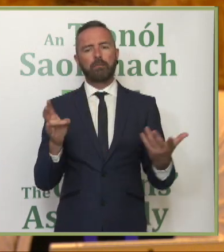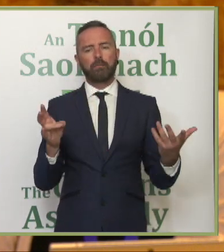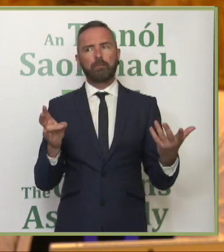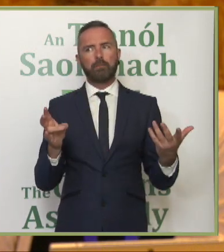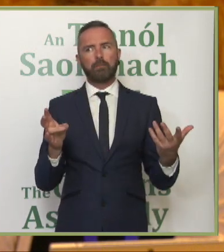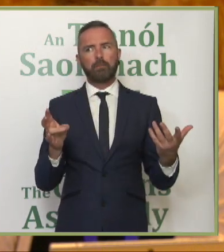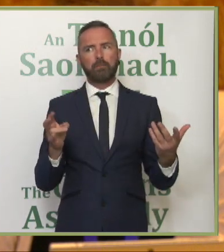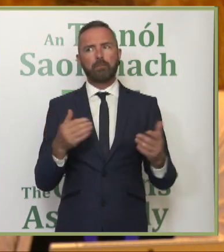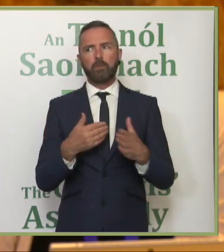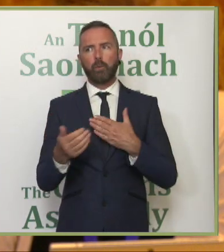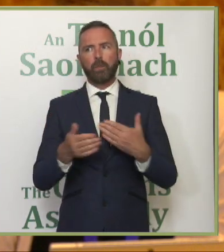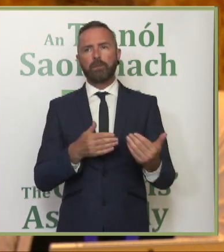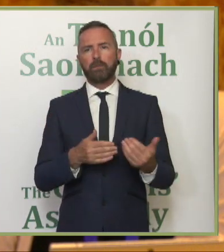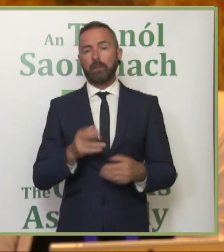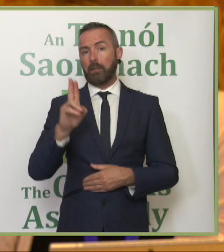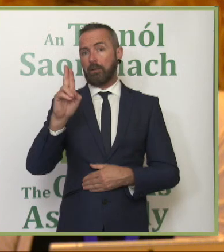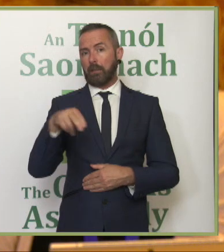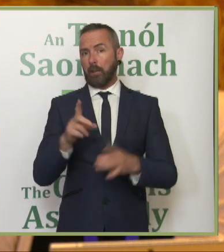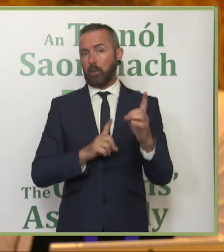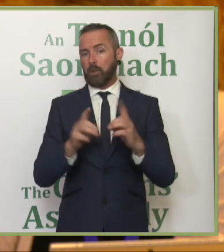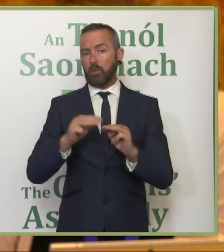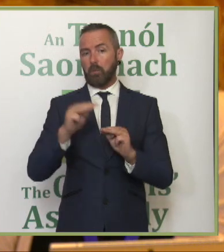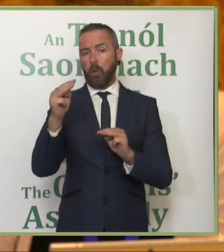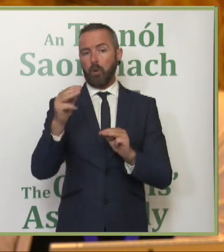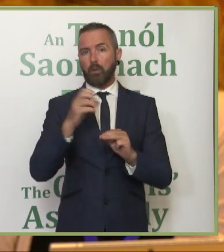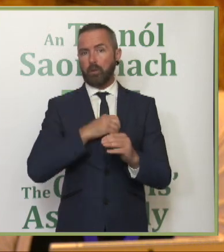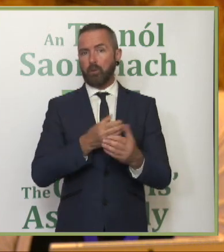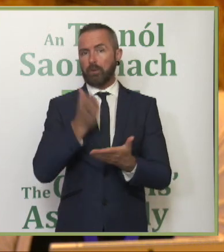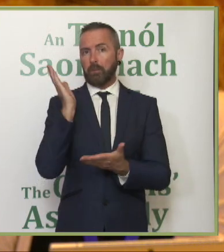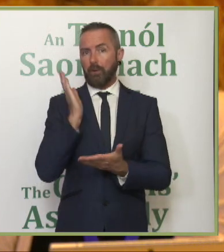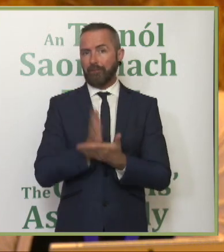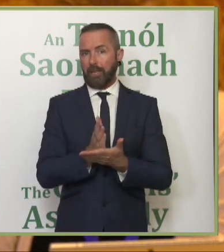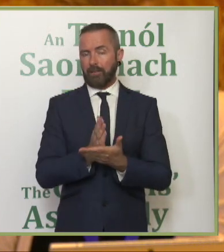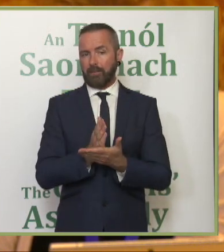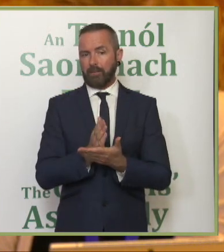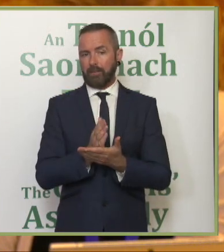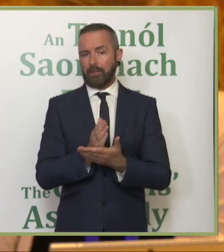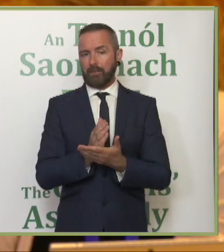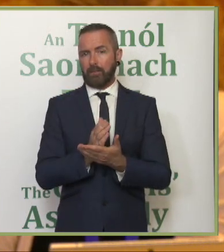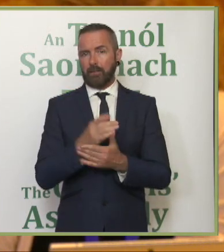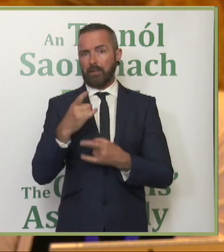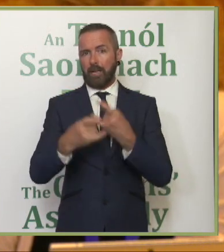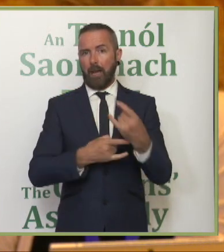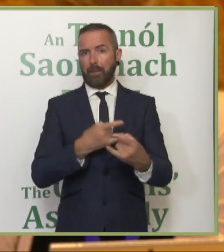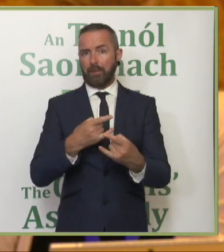is, could we do more to prevent so we have less to criminalize?